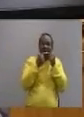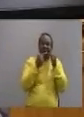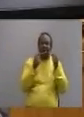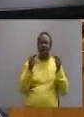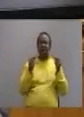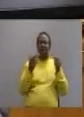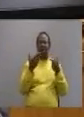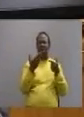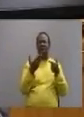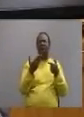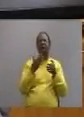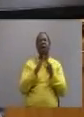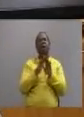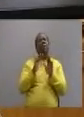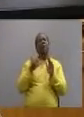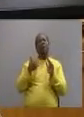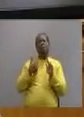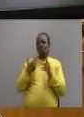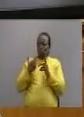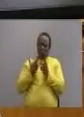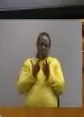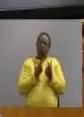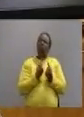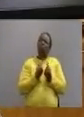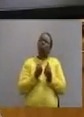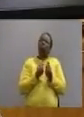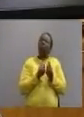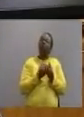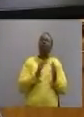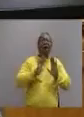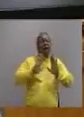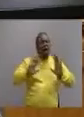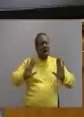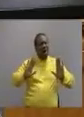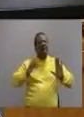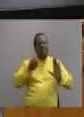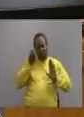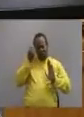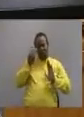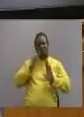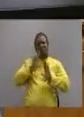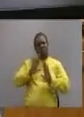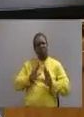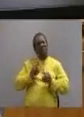by eating humble pie and committing himself to vote. This is not how this Parliament must